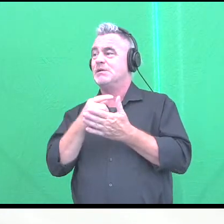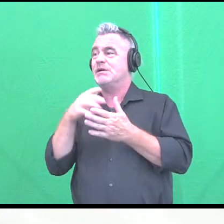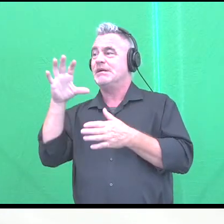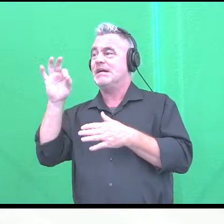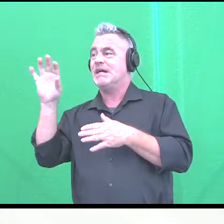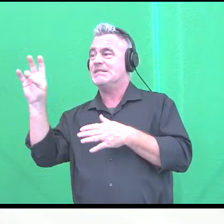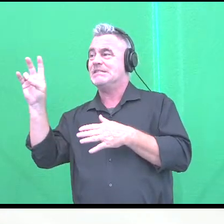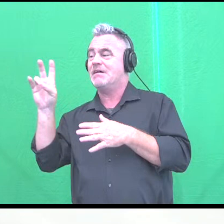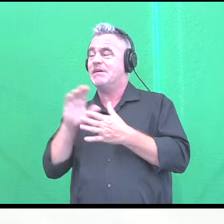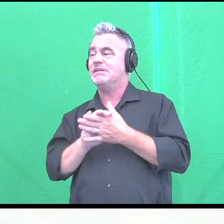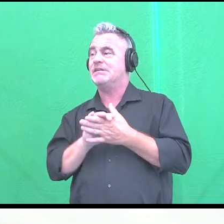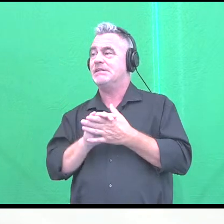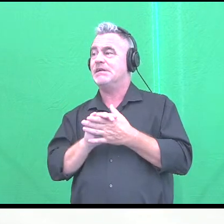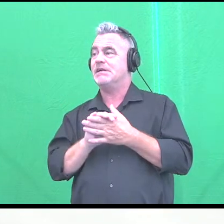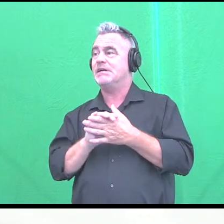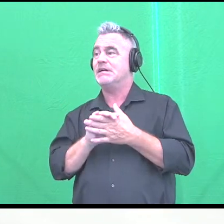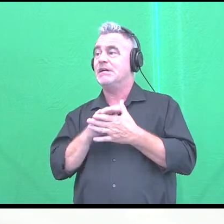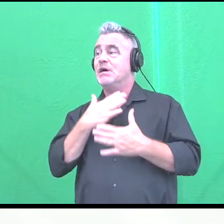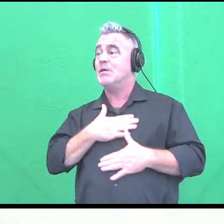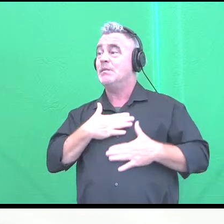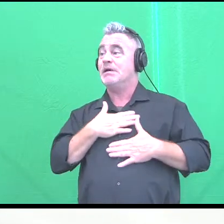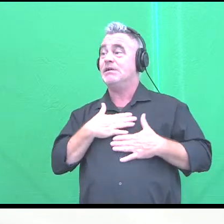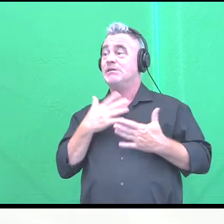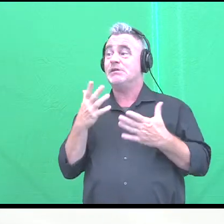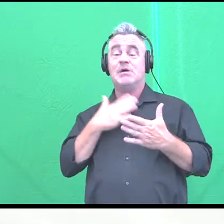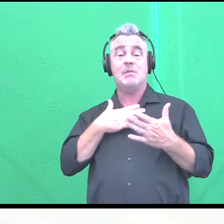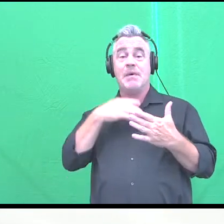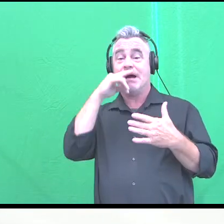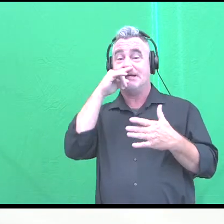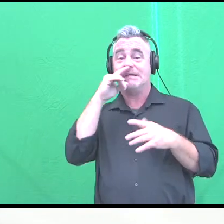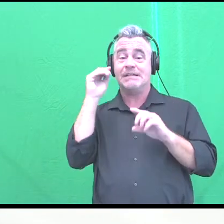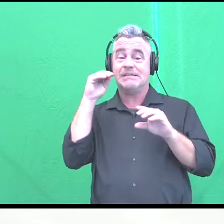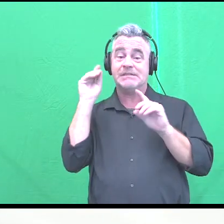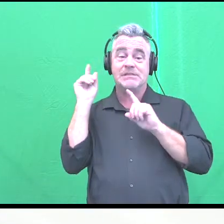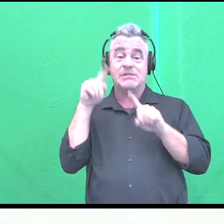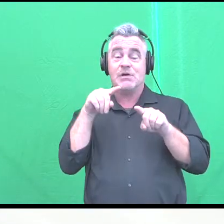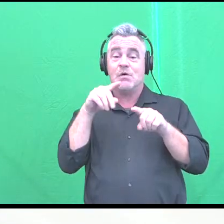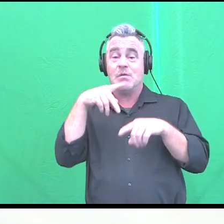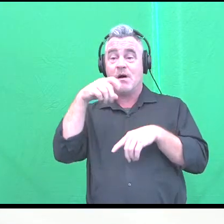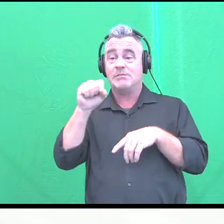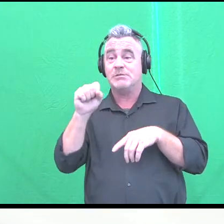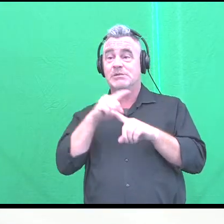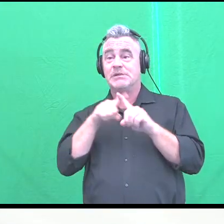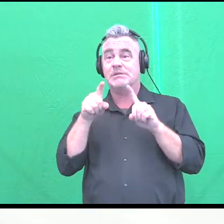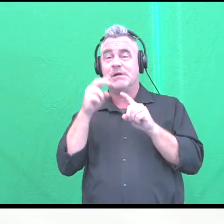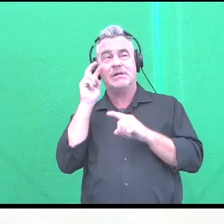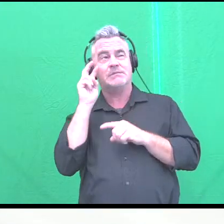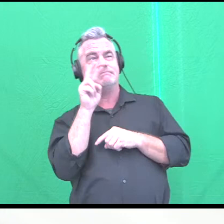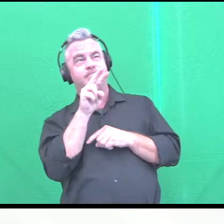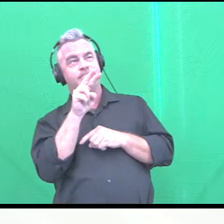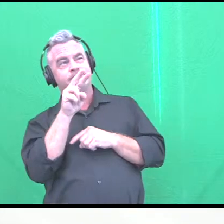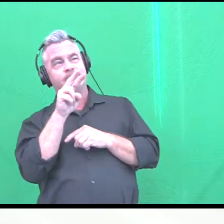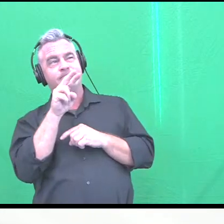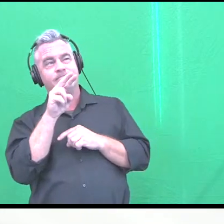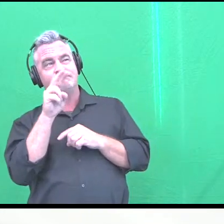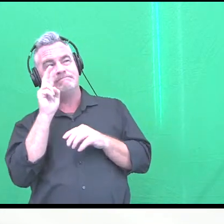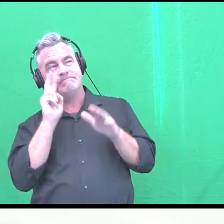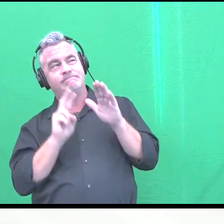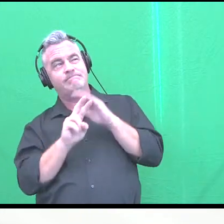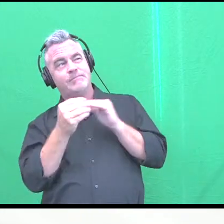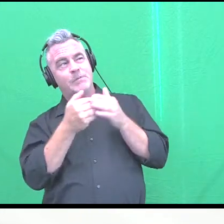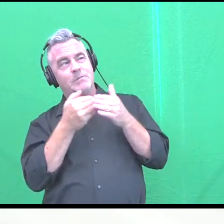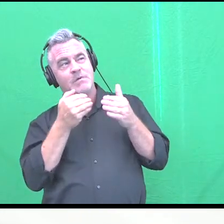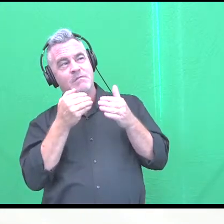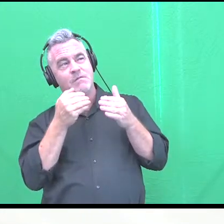had the pleasure of enrolling my children in this district. However, I saw the writing on the wall shortly before the